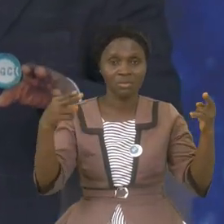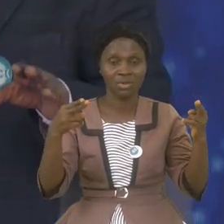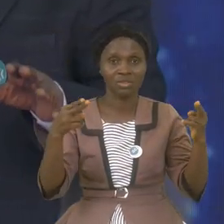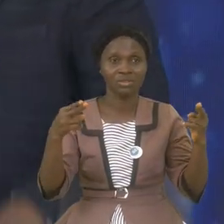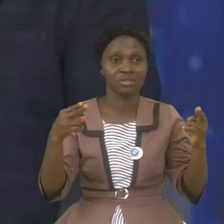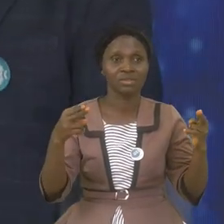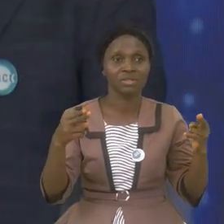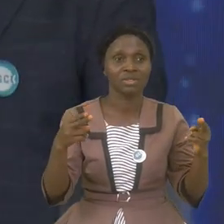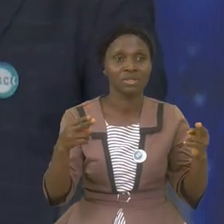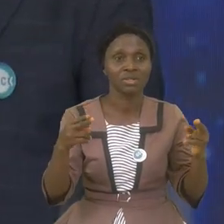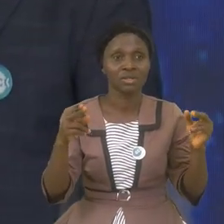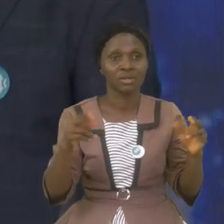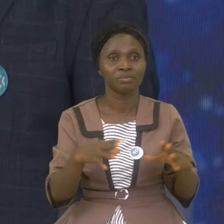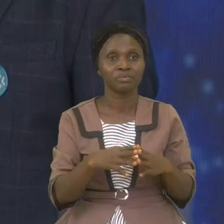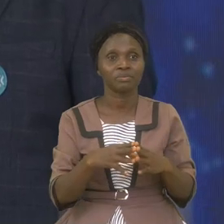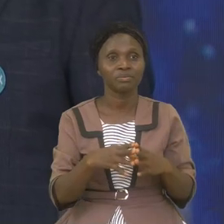astonished for